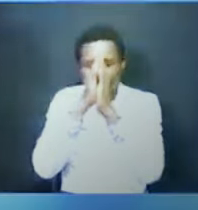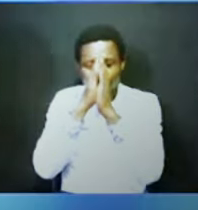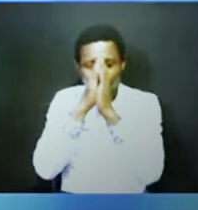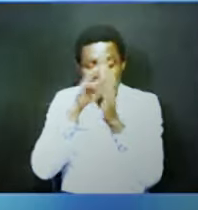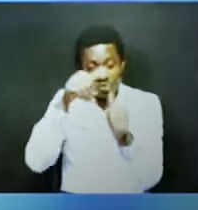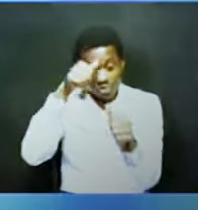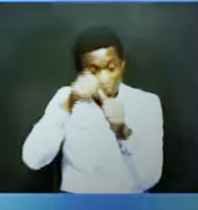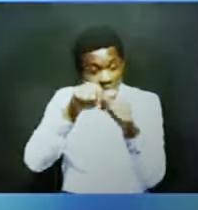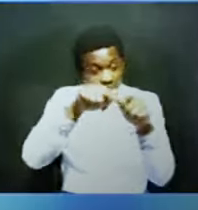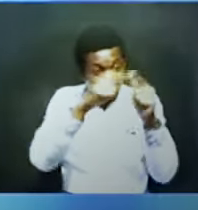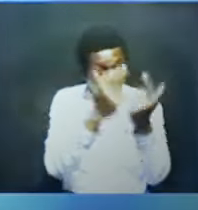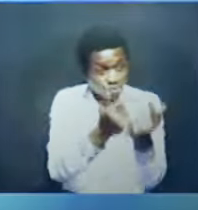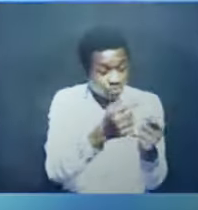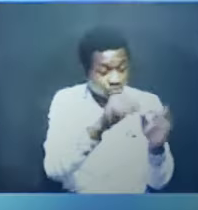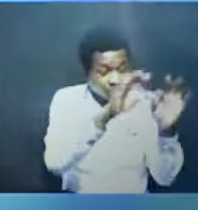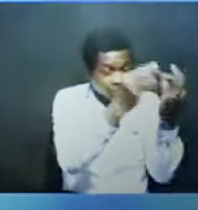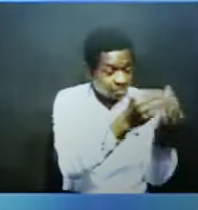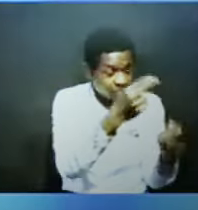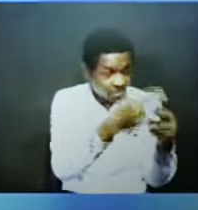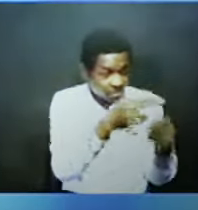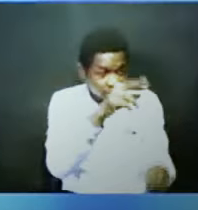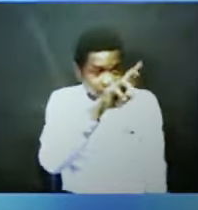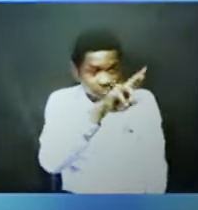the Rechabites, their